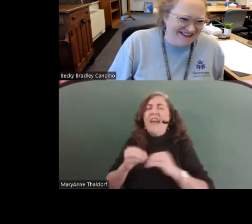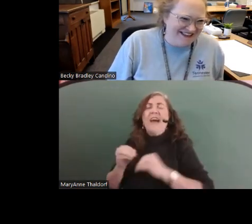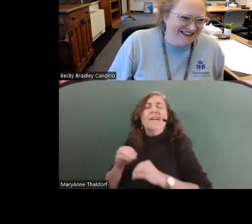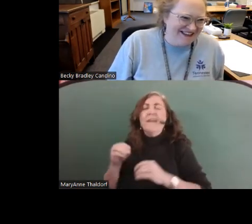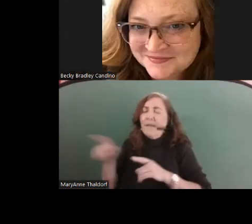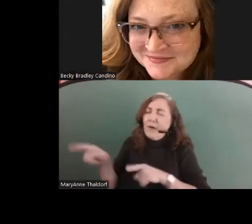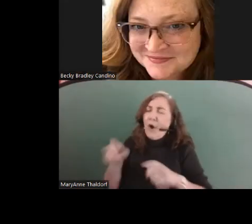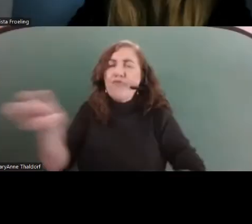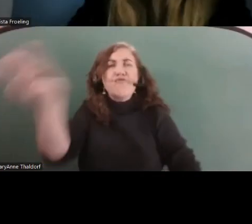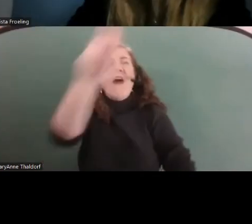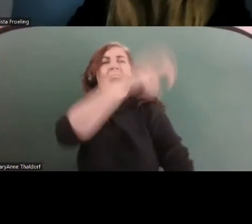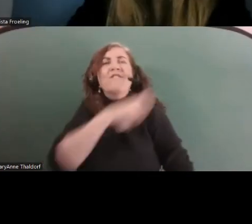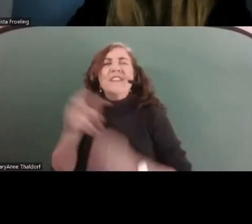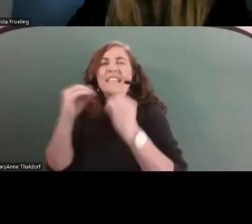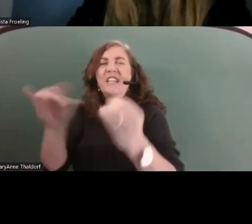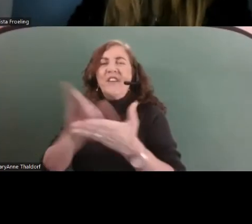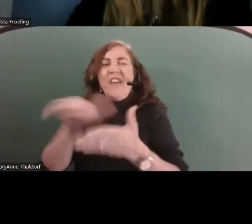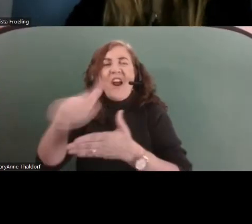Thank you.